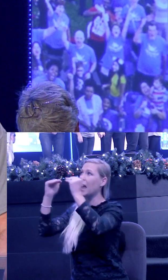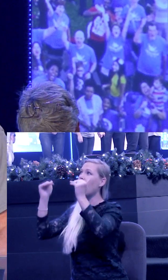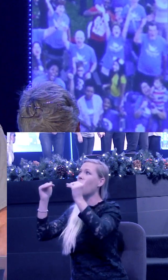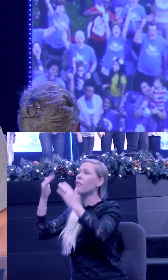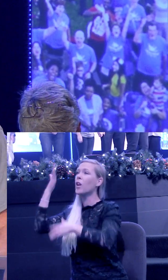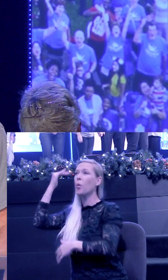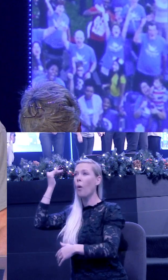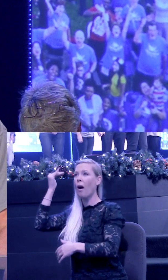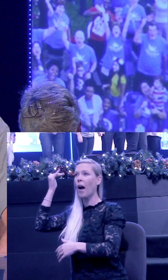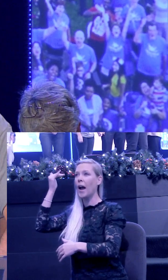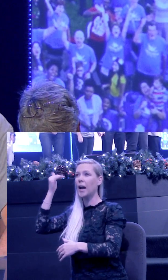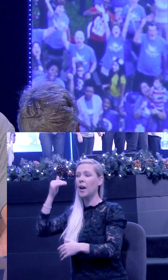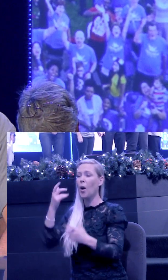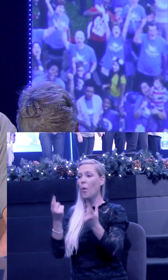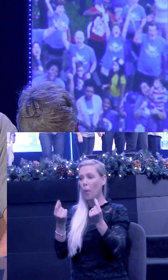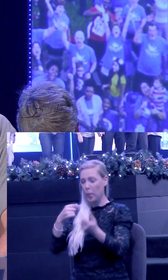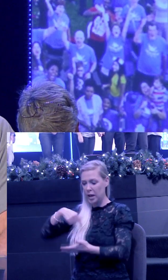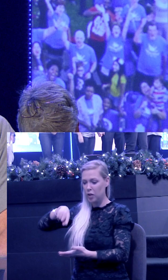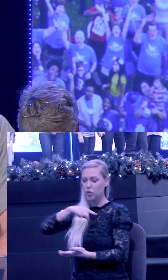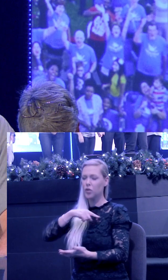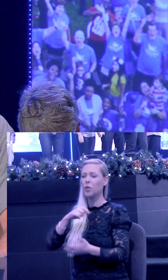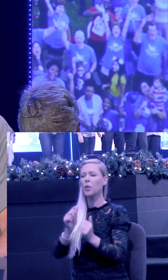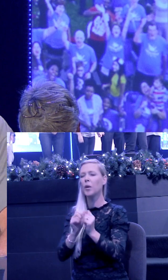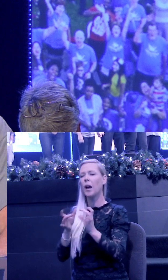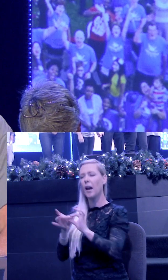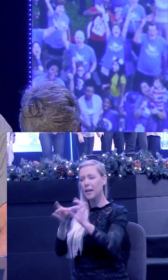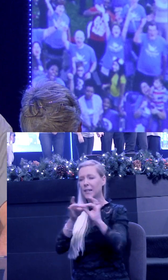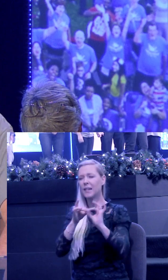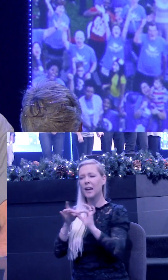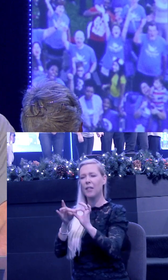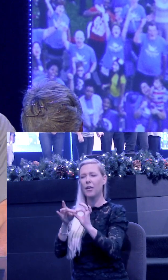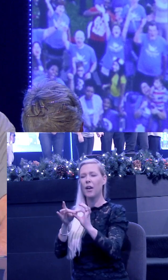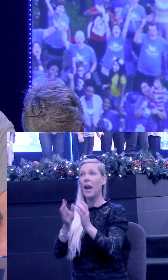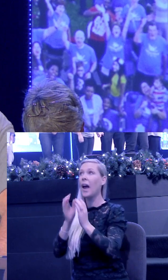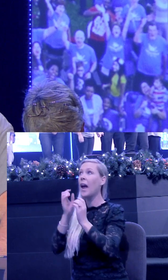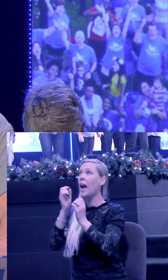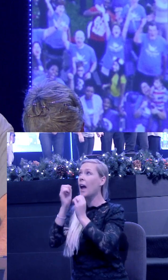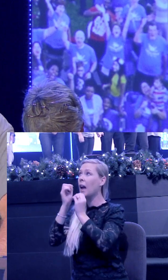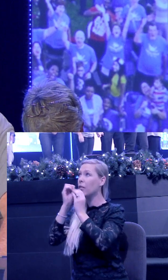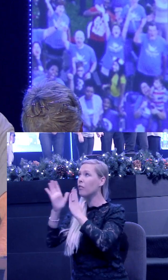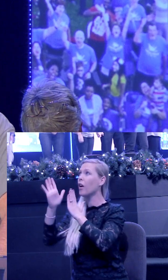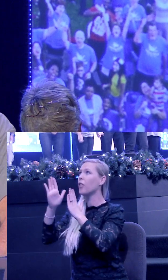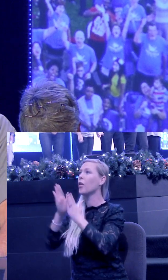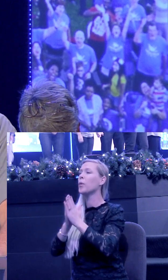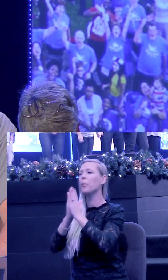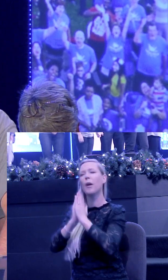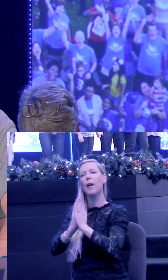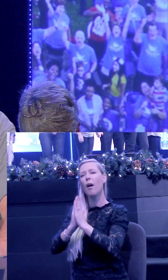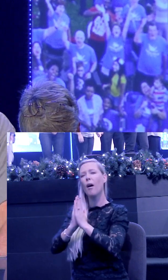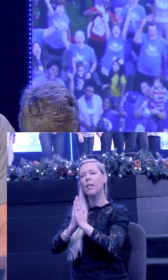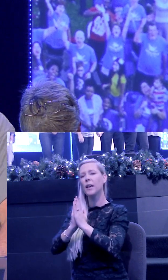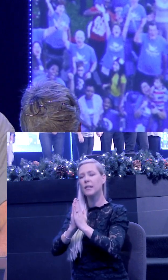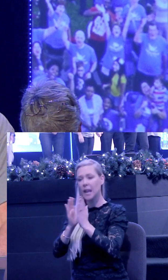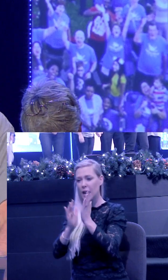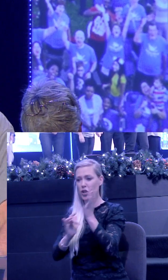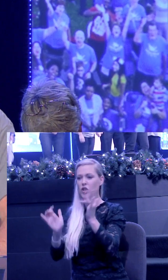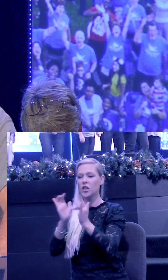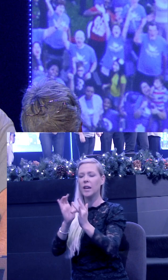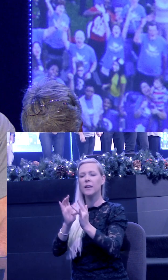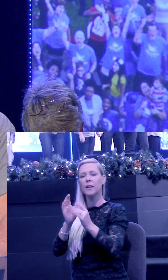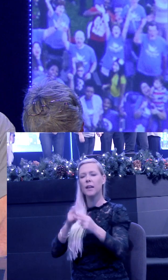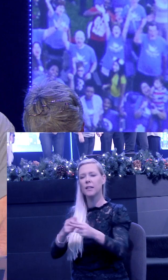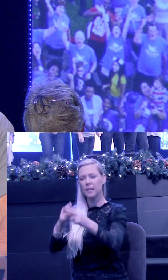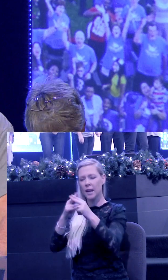of what we all do in this partnership and the gospel together. And Father, we pray all this in Jesus' name and for his